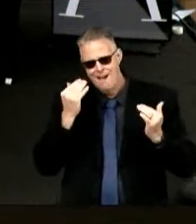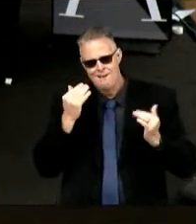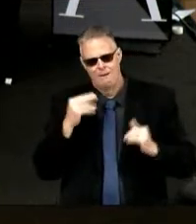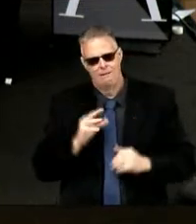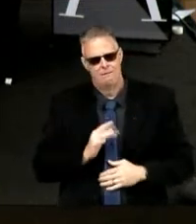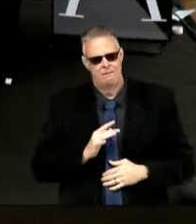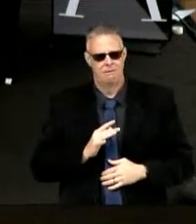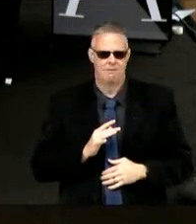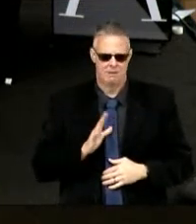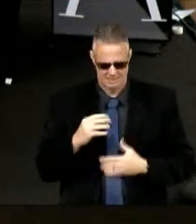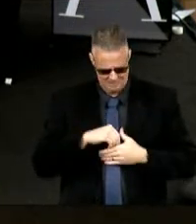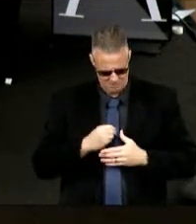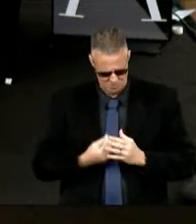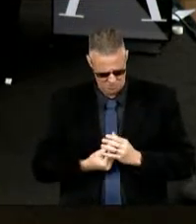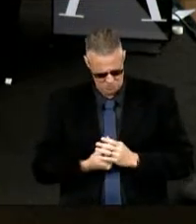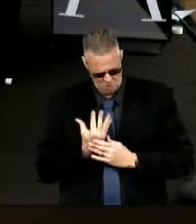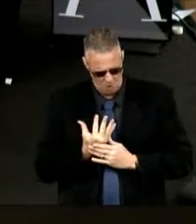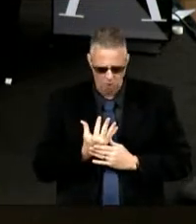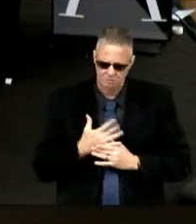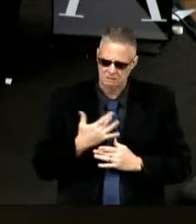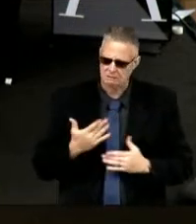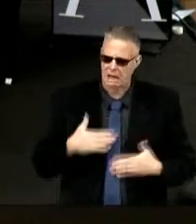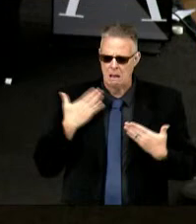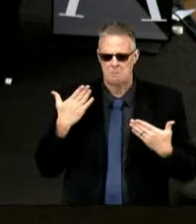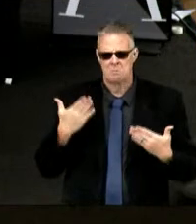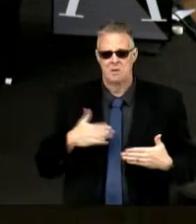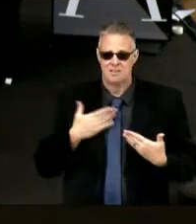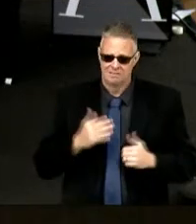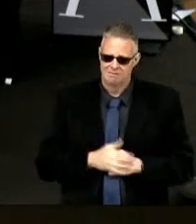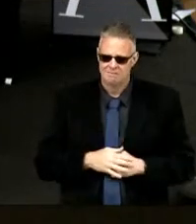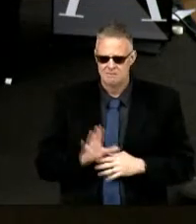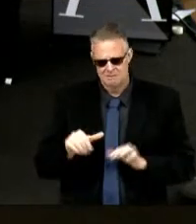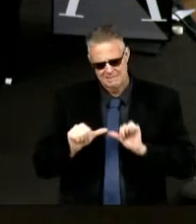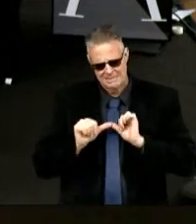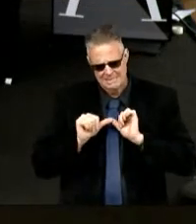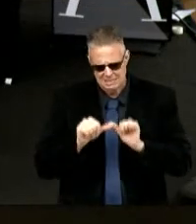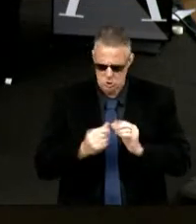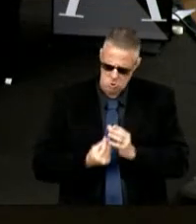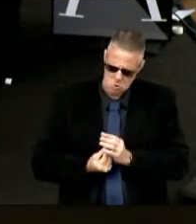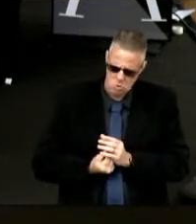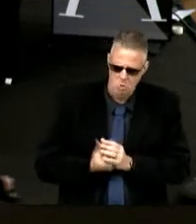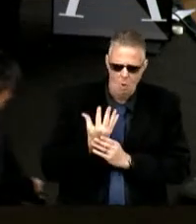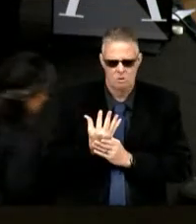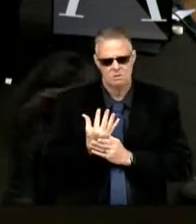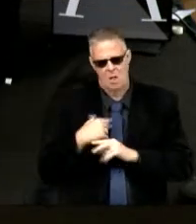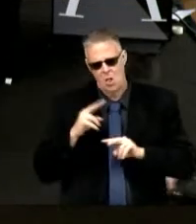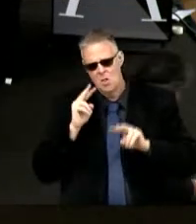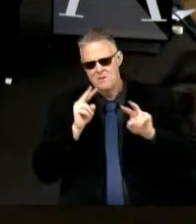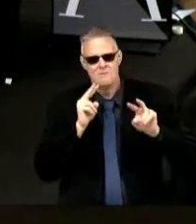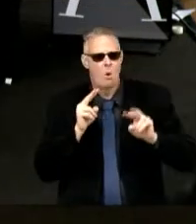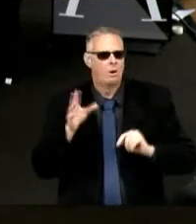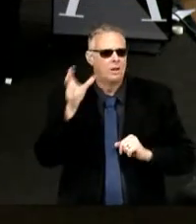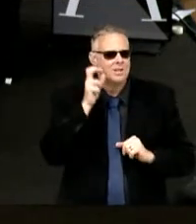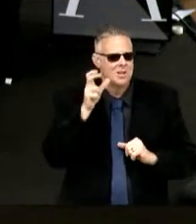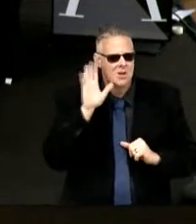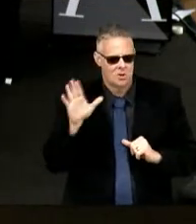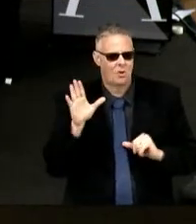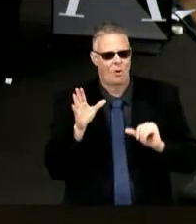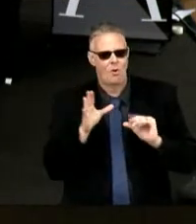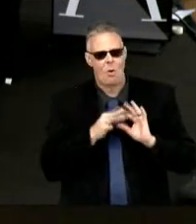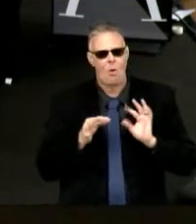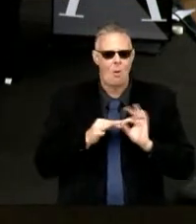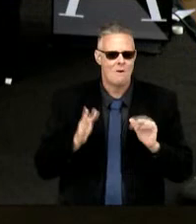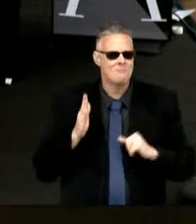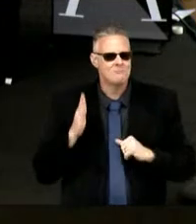The growth within yourself should make you even happier. Continue that growth for yourself. I look forward to hearing the stories you share about